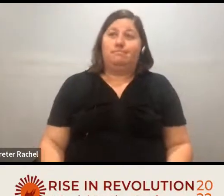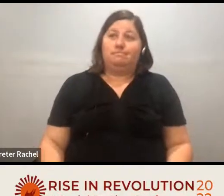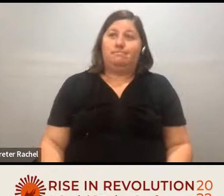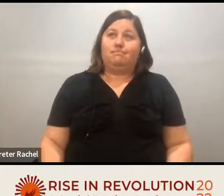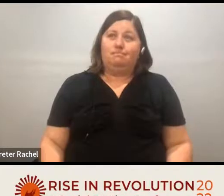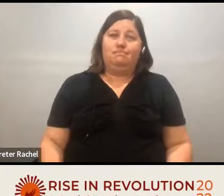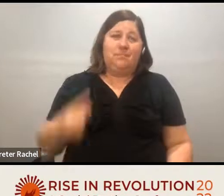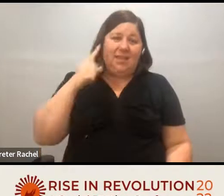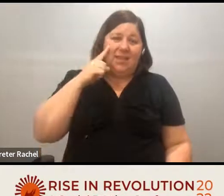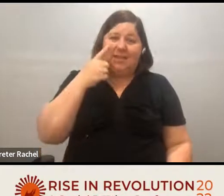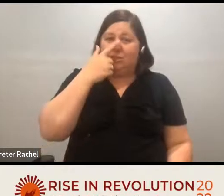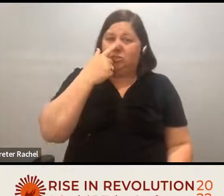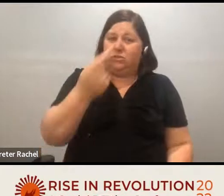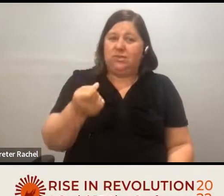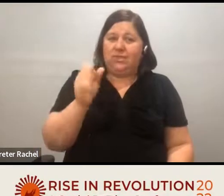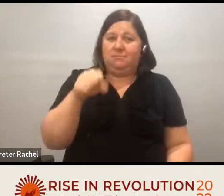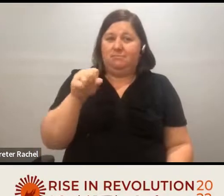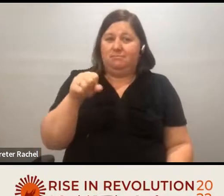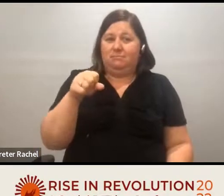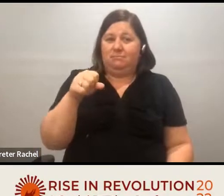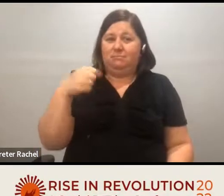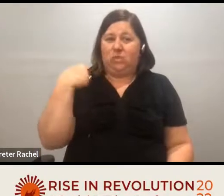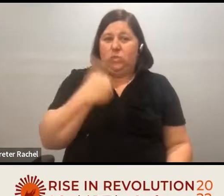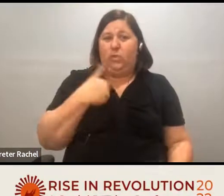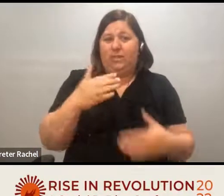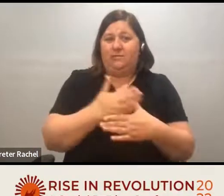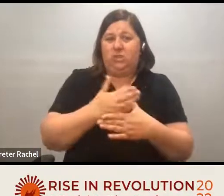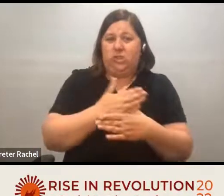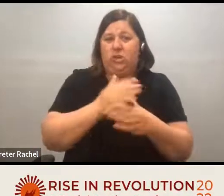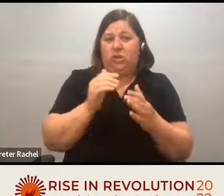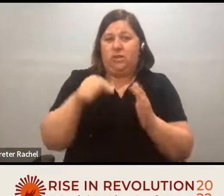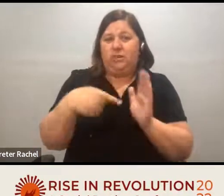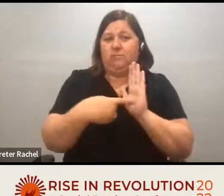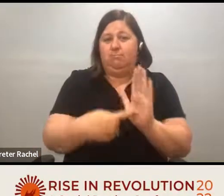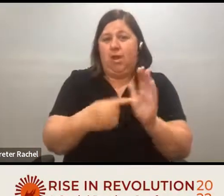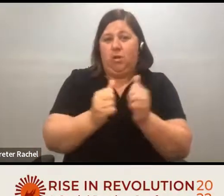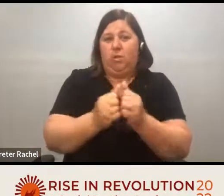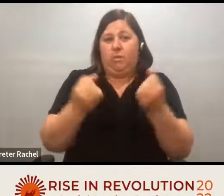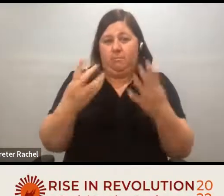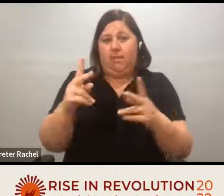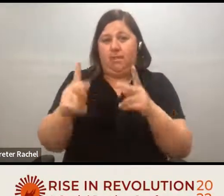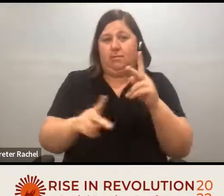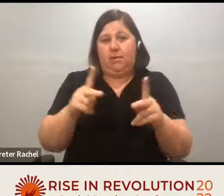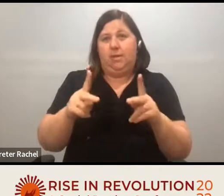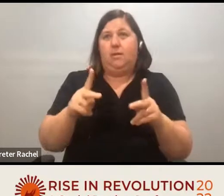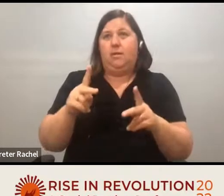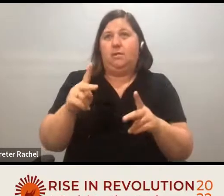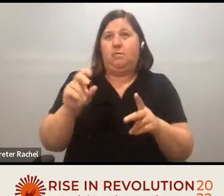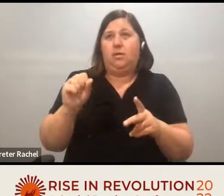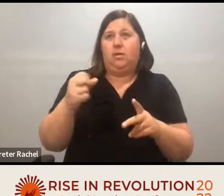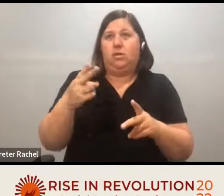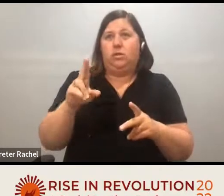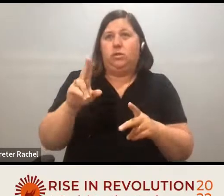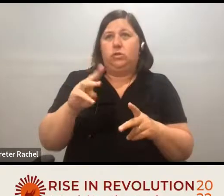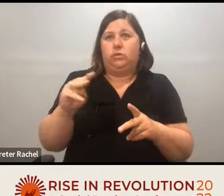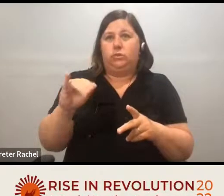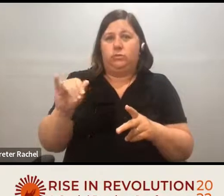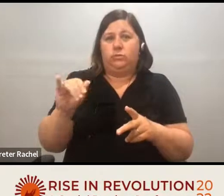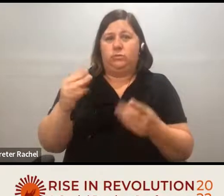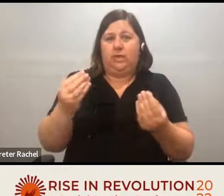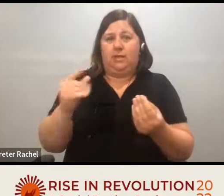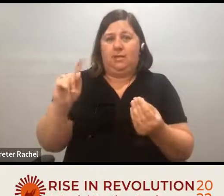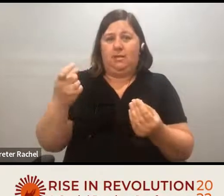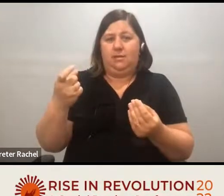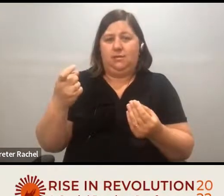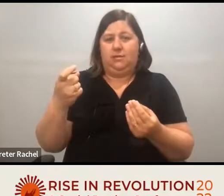really interesting. We have shared this with this model with many people. The Shumi land tax was inspired by the We Are